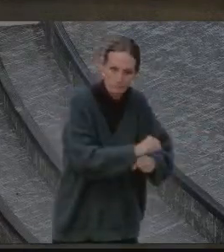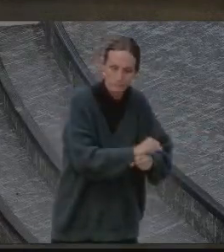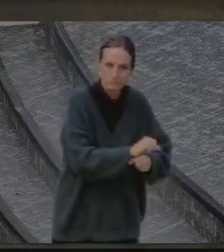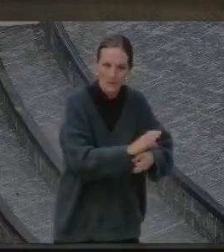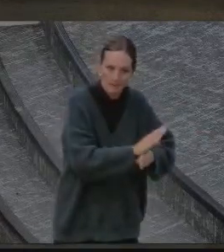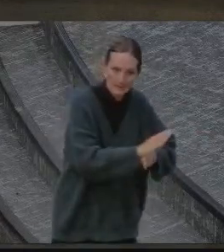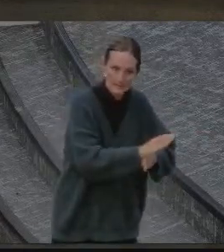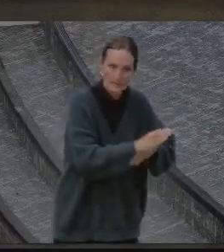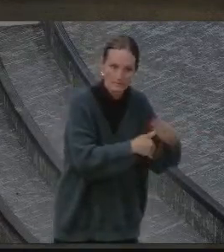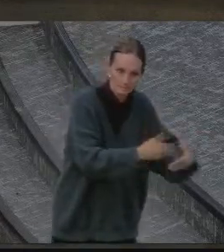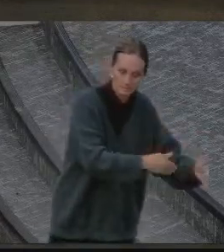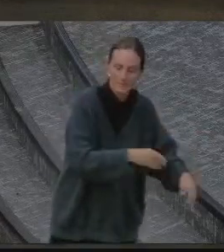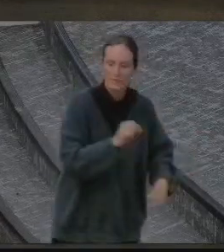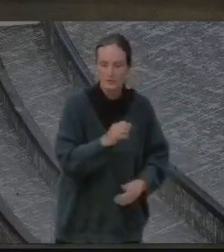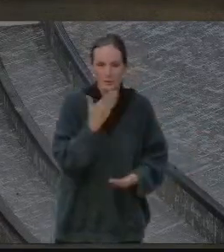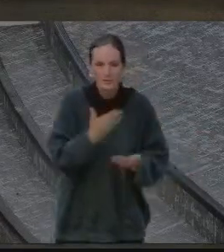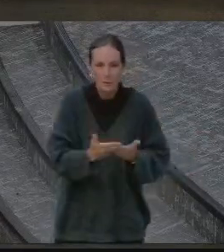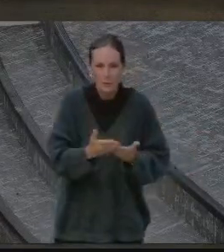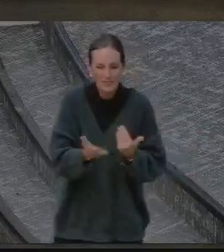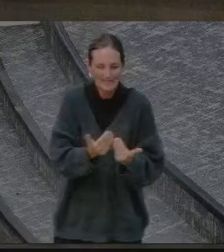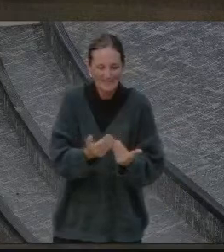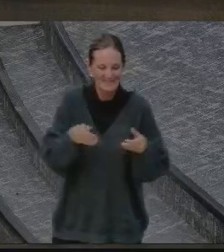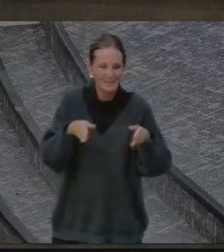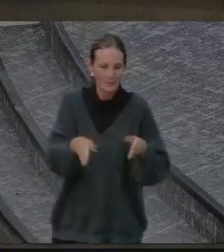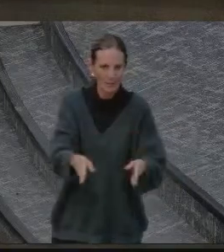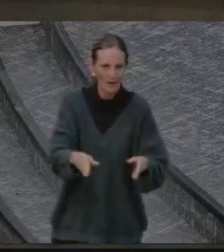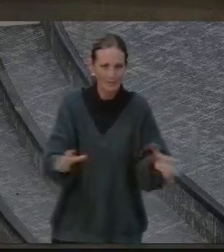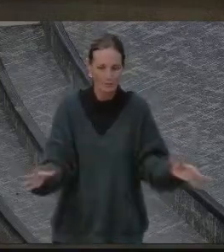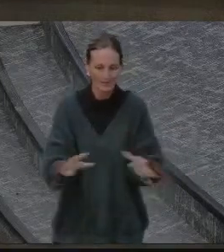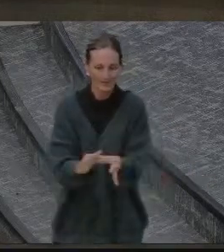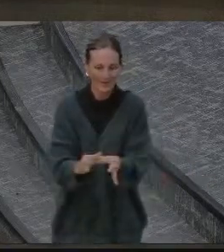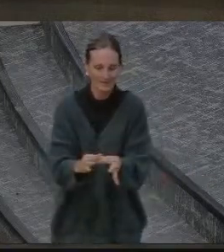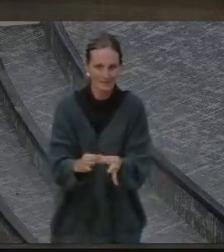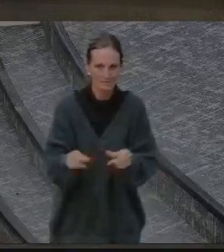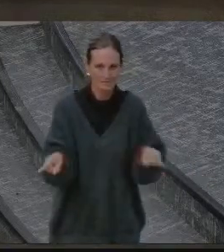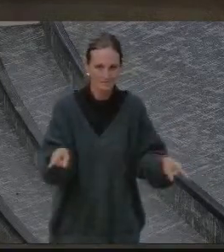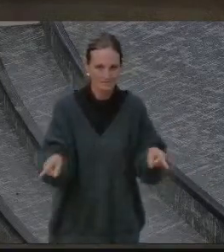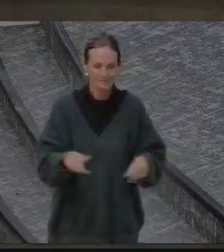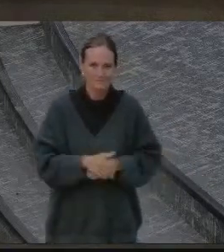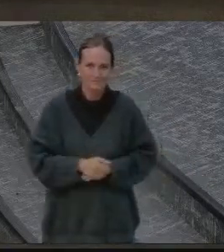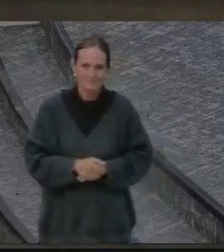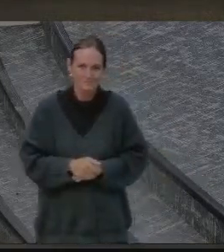it's just a good way and an easy way to connect. So thank you.